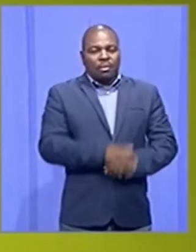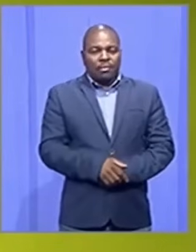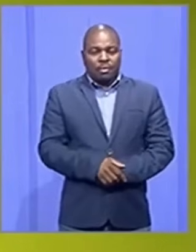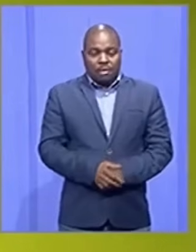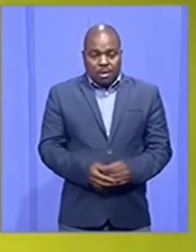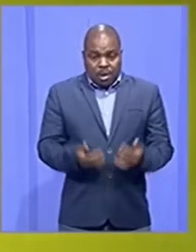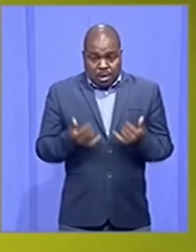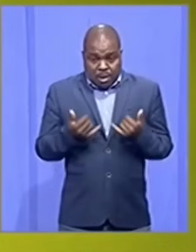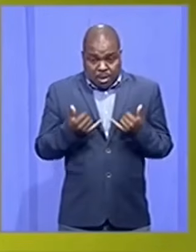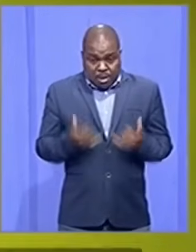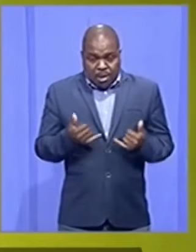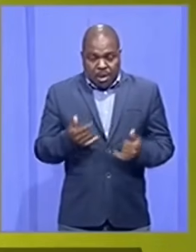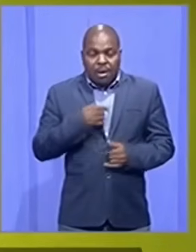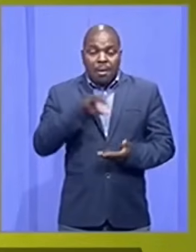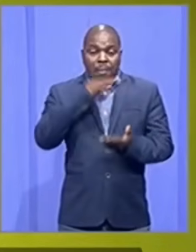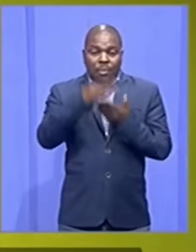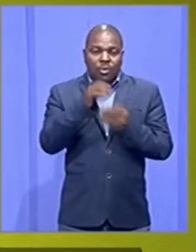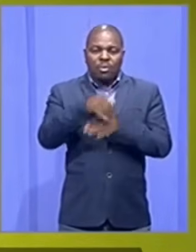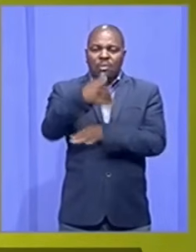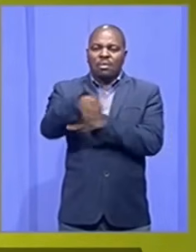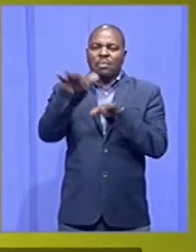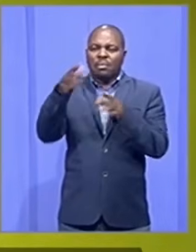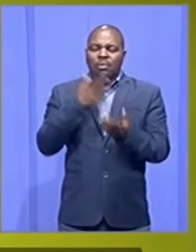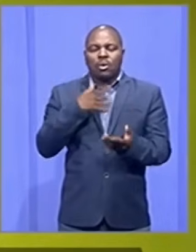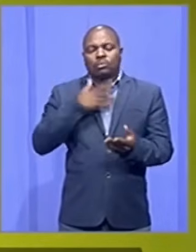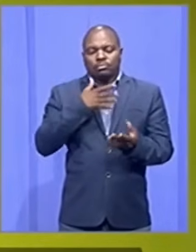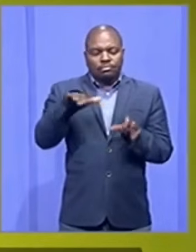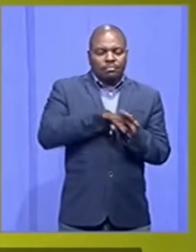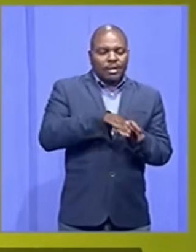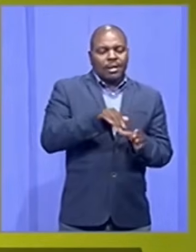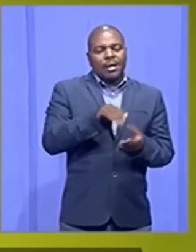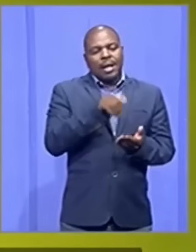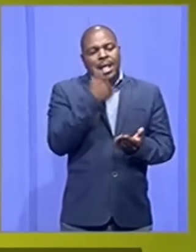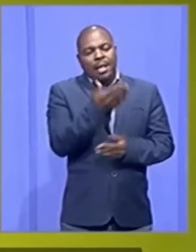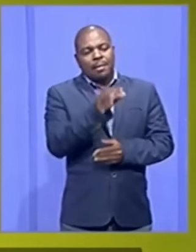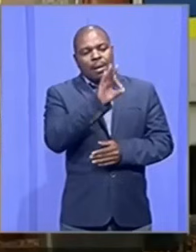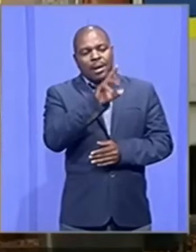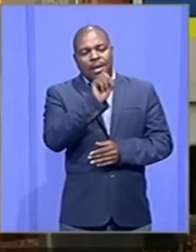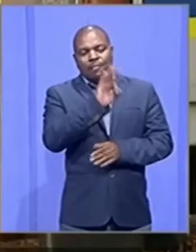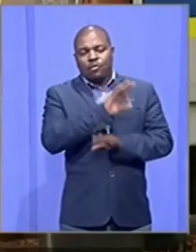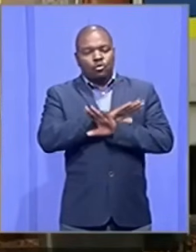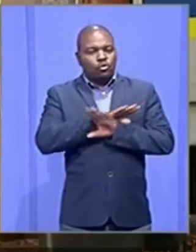now is that foreign nationals are not going to be catered for in the claims for the RAF.